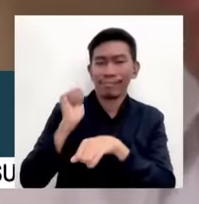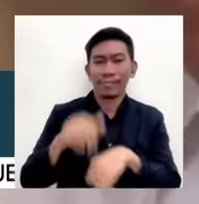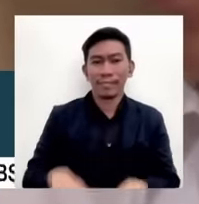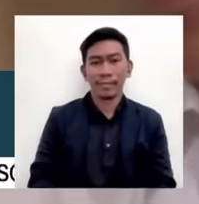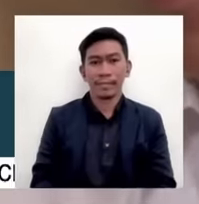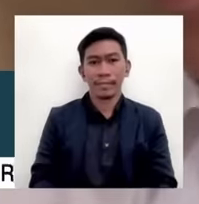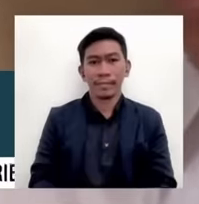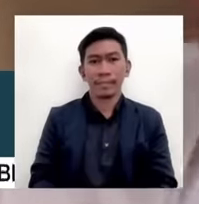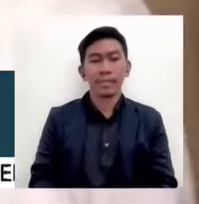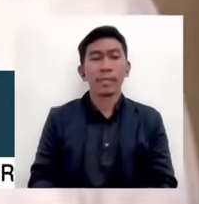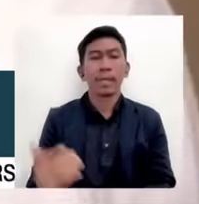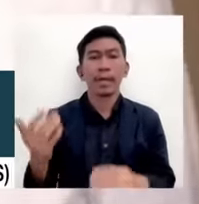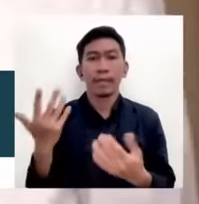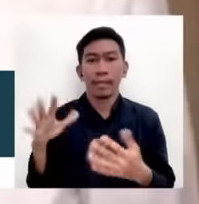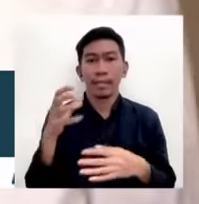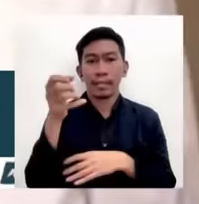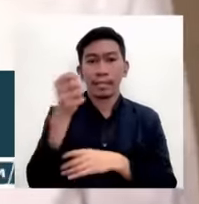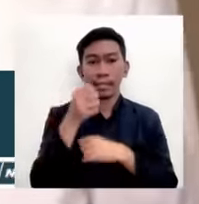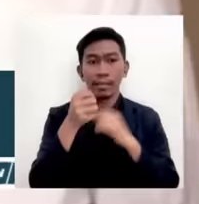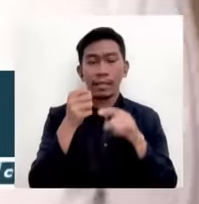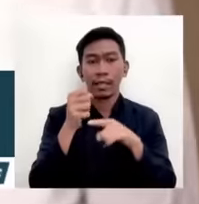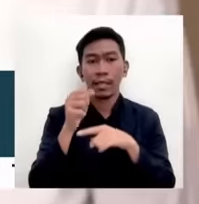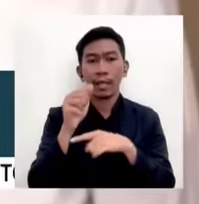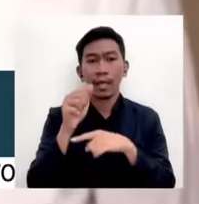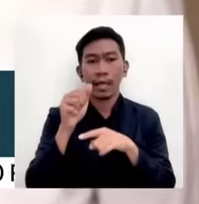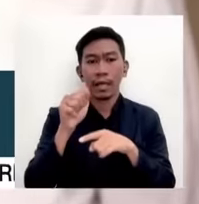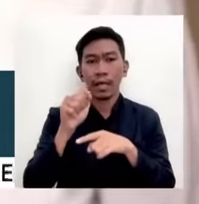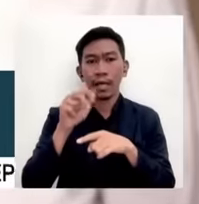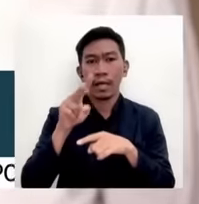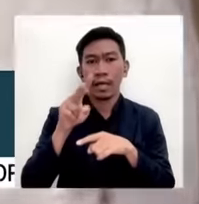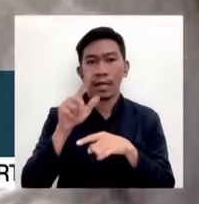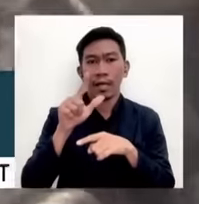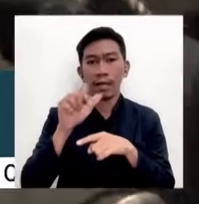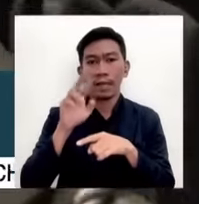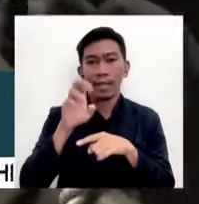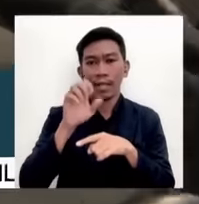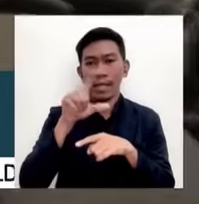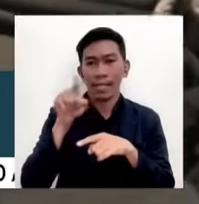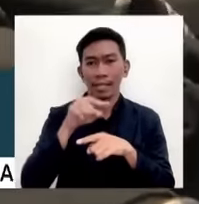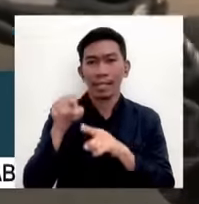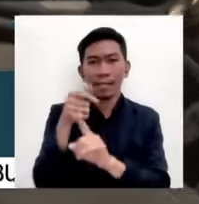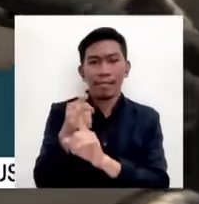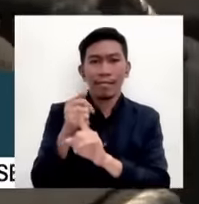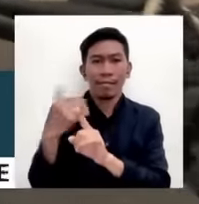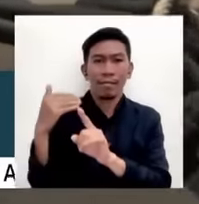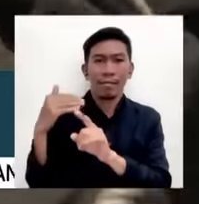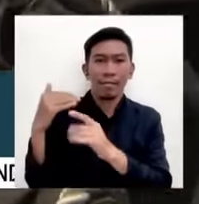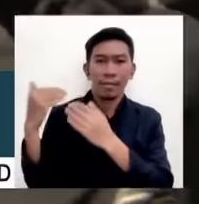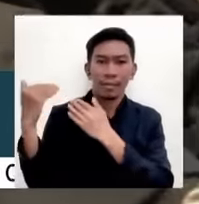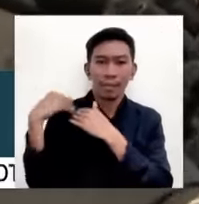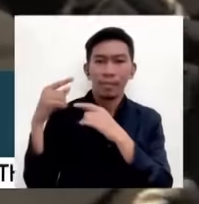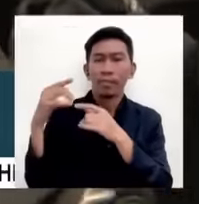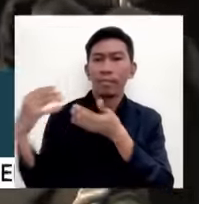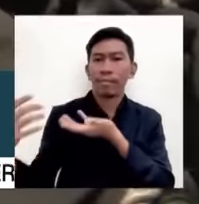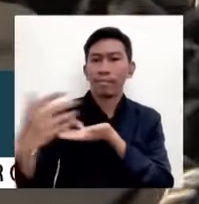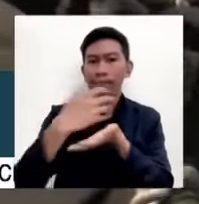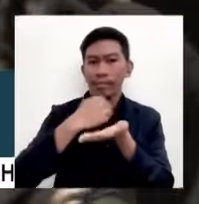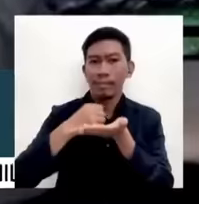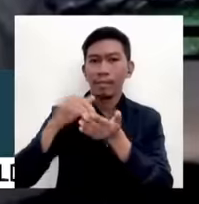has tasked former House Speaker and now Davao del Norte Representative Pantaleon Alvarez to lead the campaign for the secession of